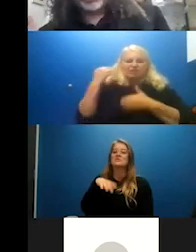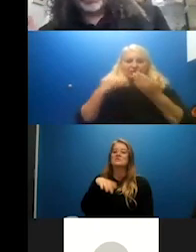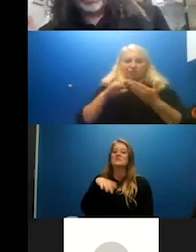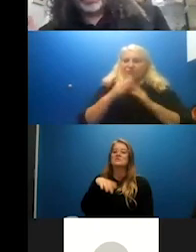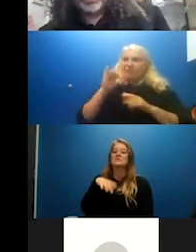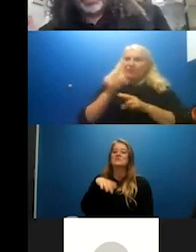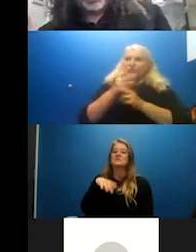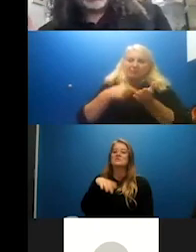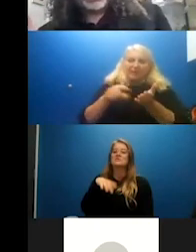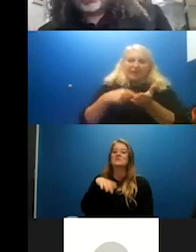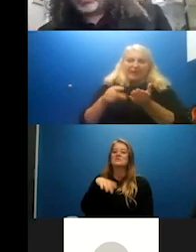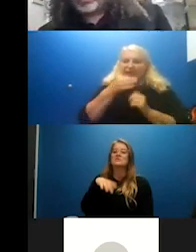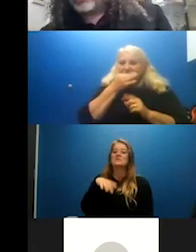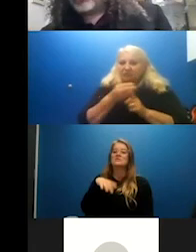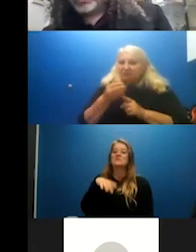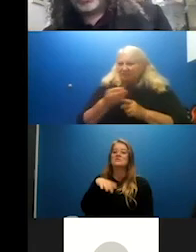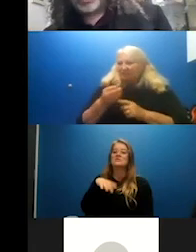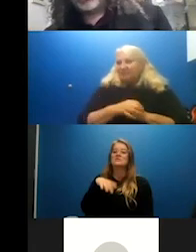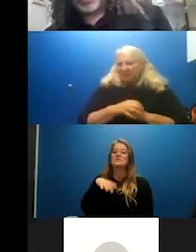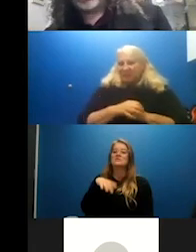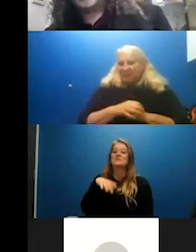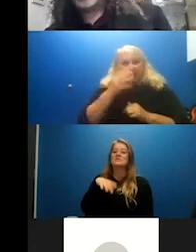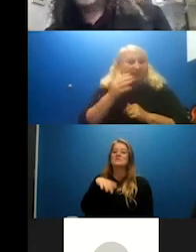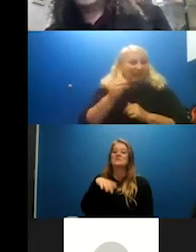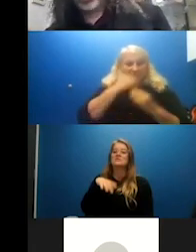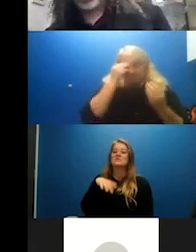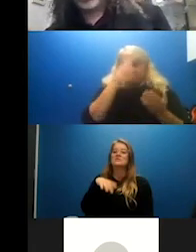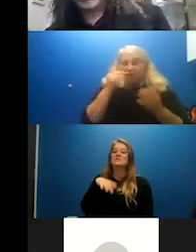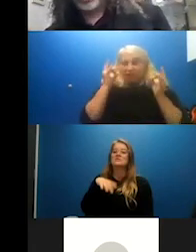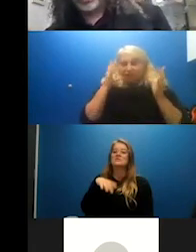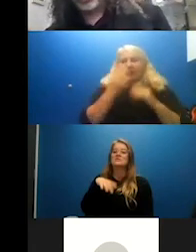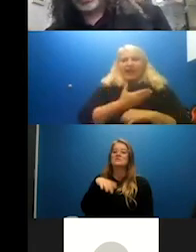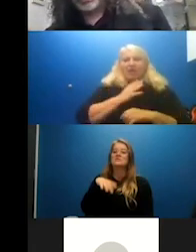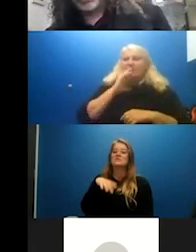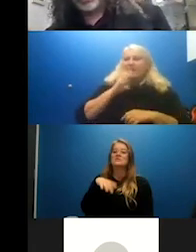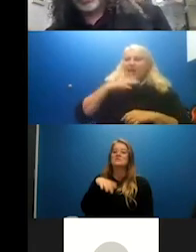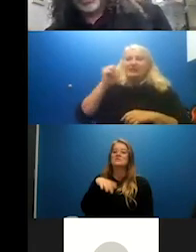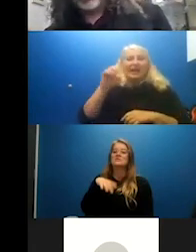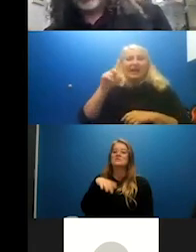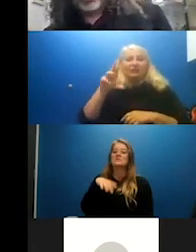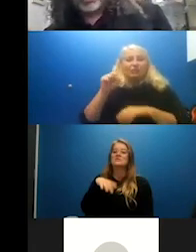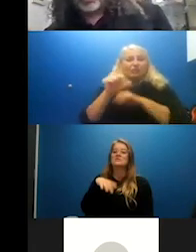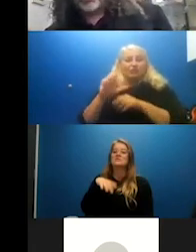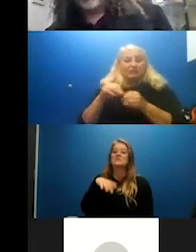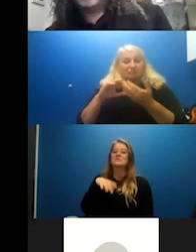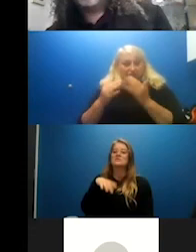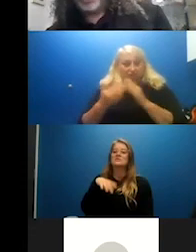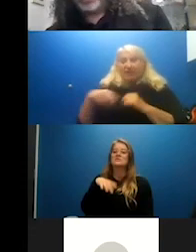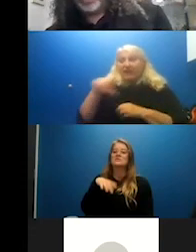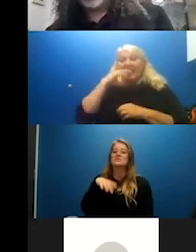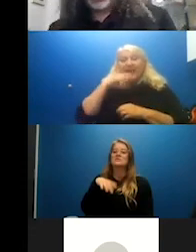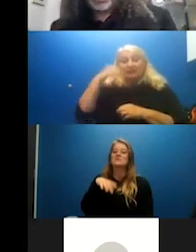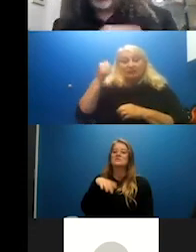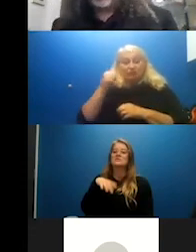experts. A terrible and familiar example of that are elders workers in communities. Elders workers are people who are being